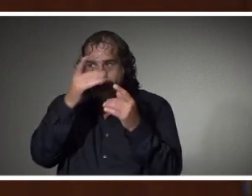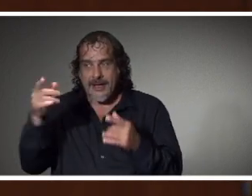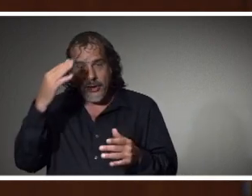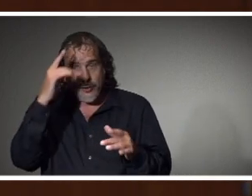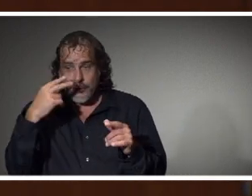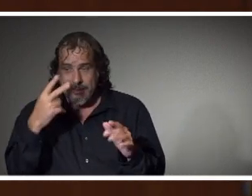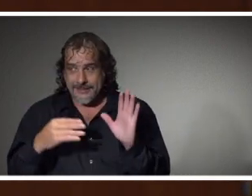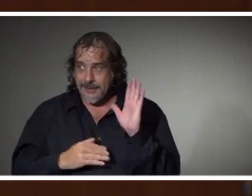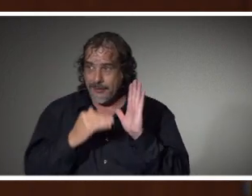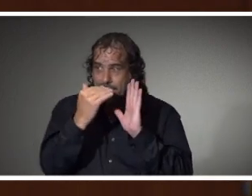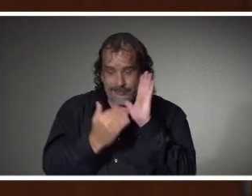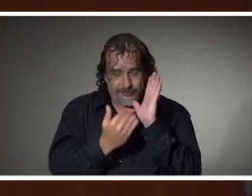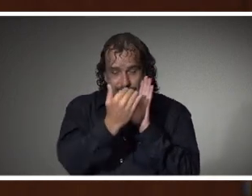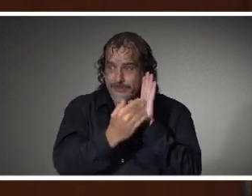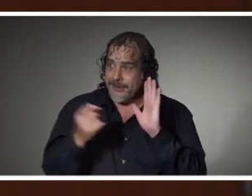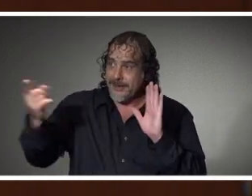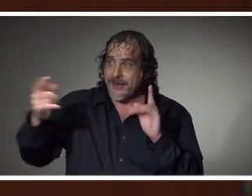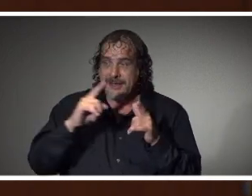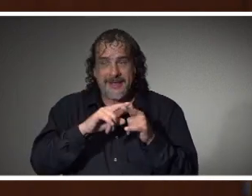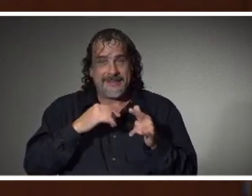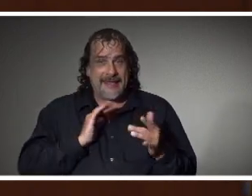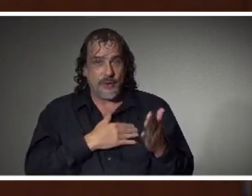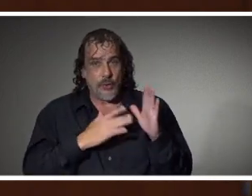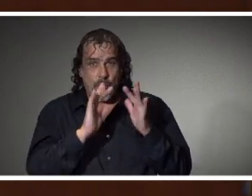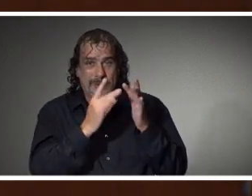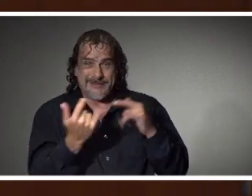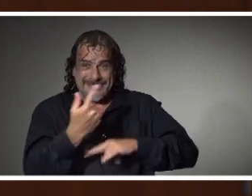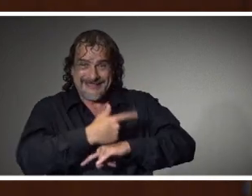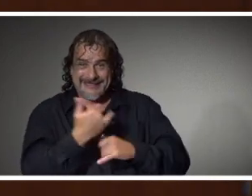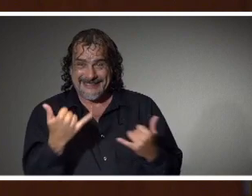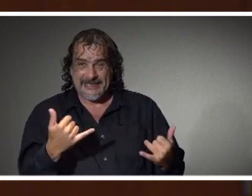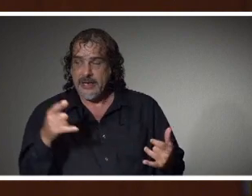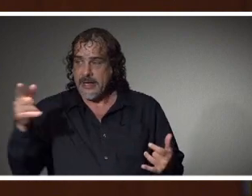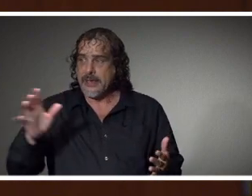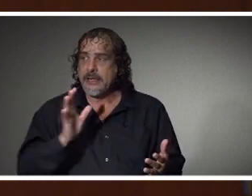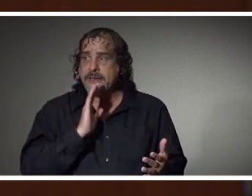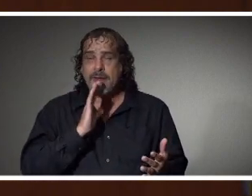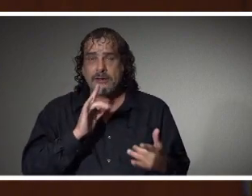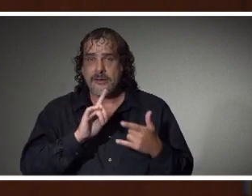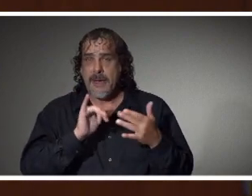it really well, should be on our website today. And it does talk about,